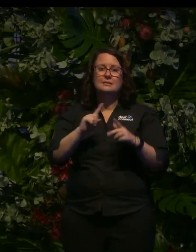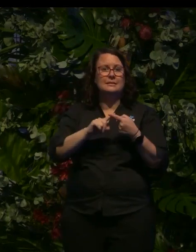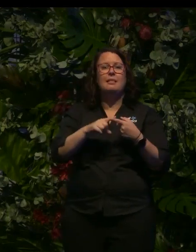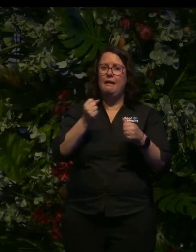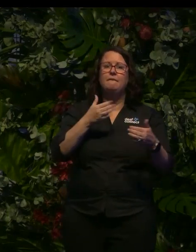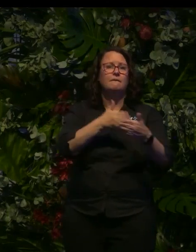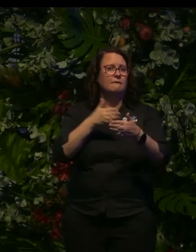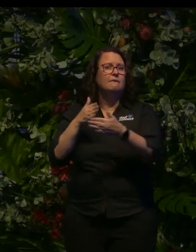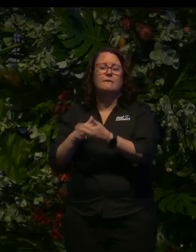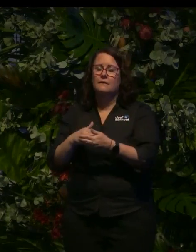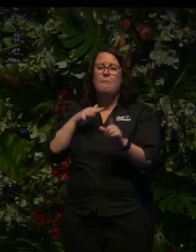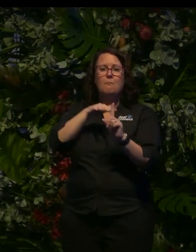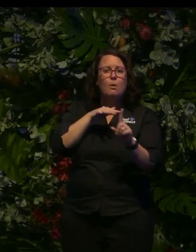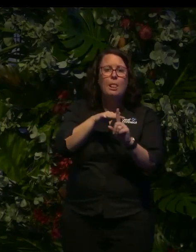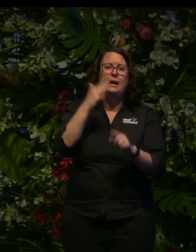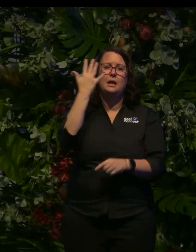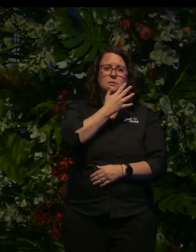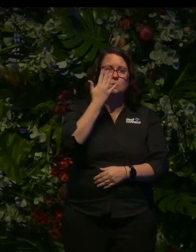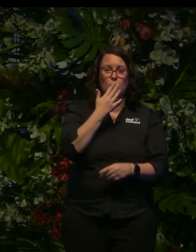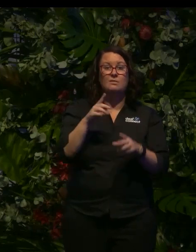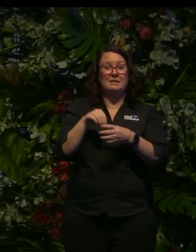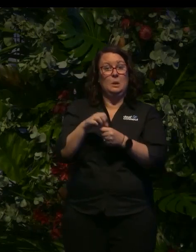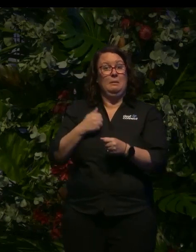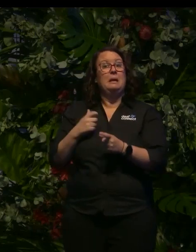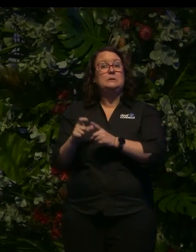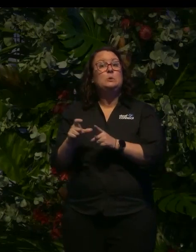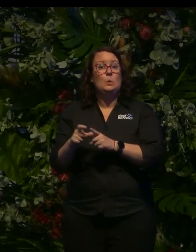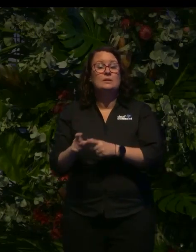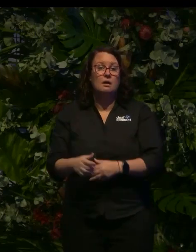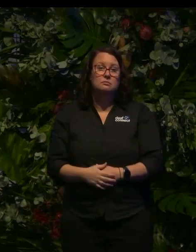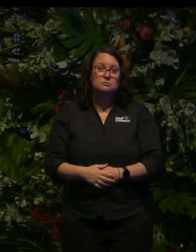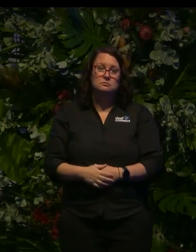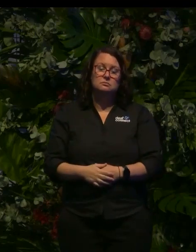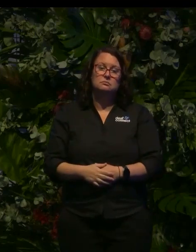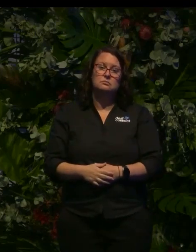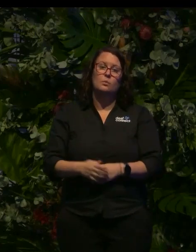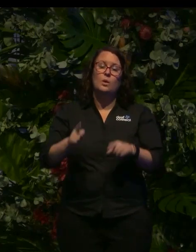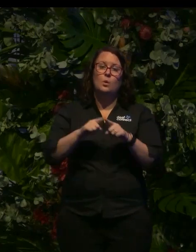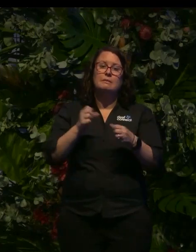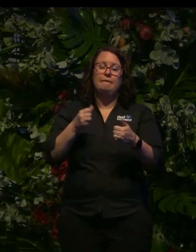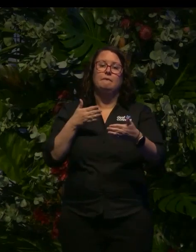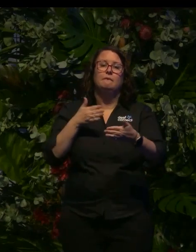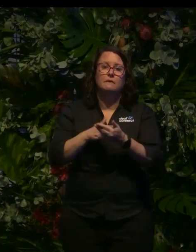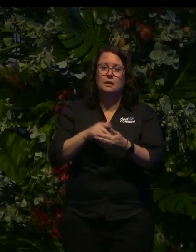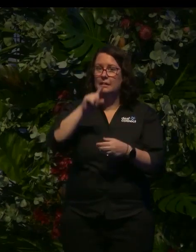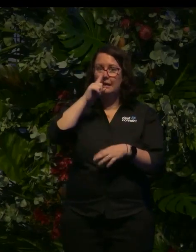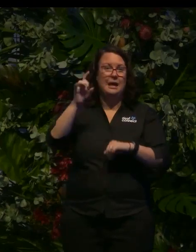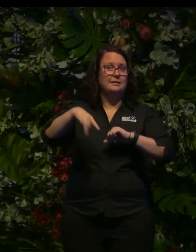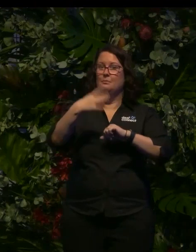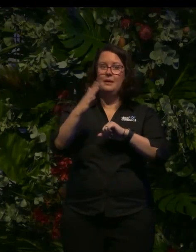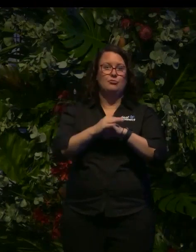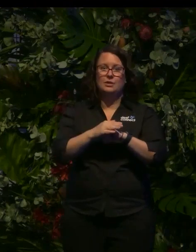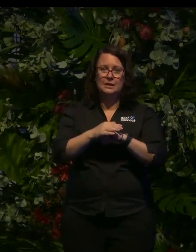of bullying at the school, including my daughters. We also face the issue when we cannot marry it, meaning